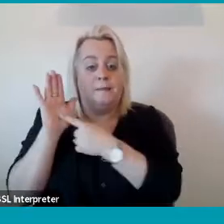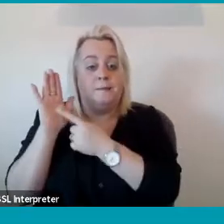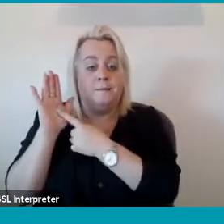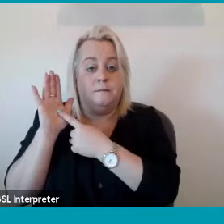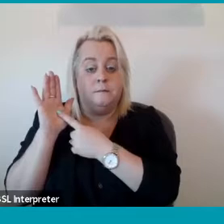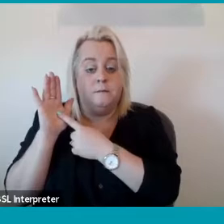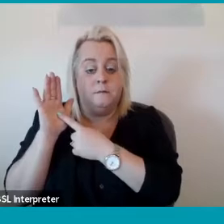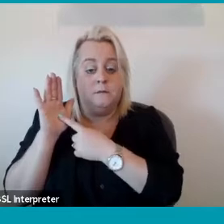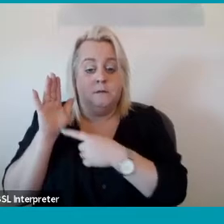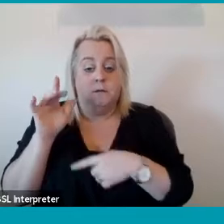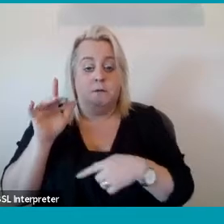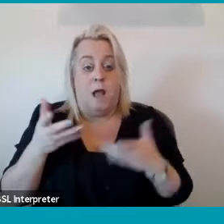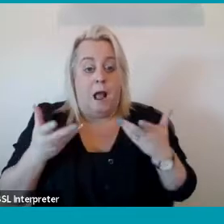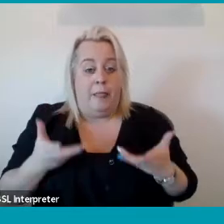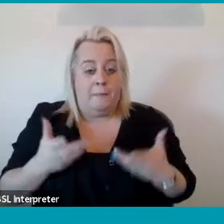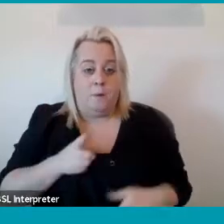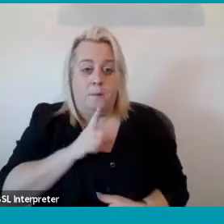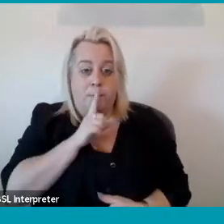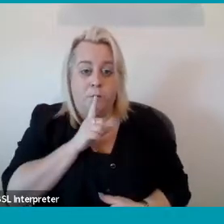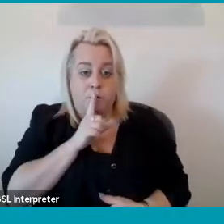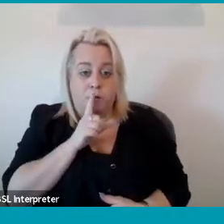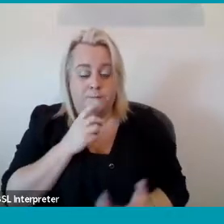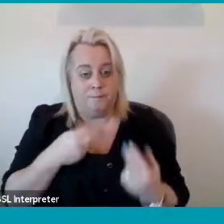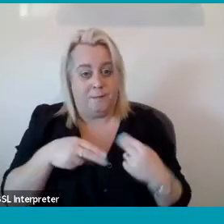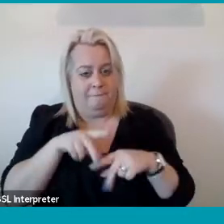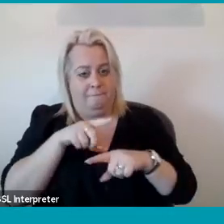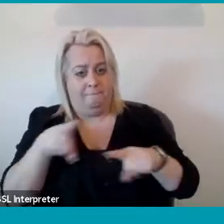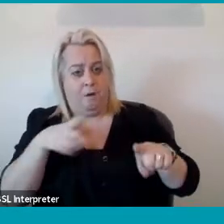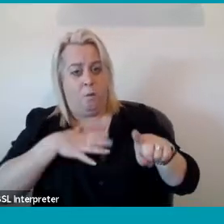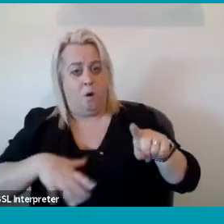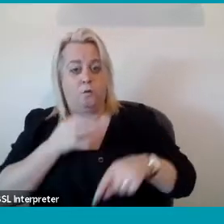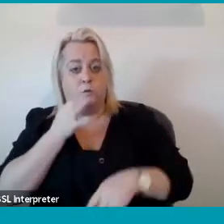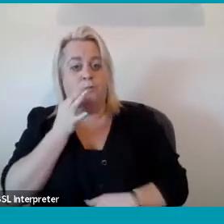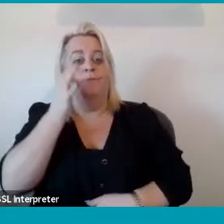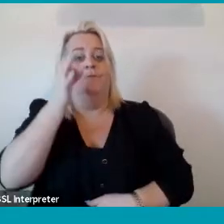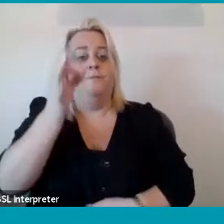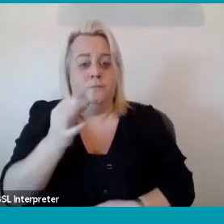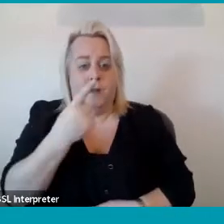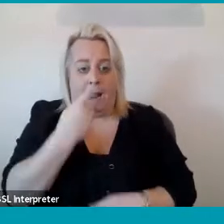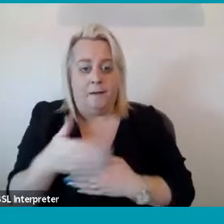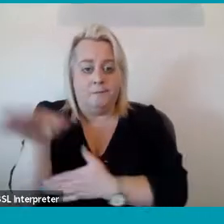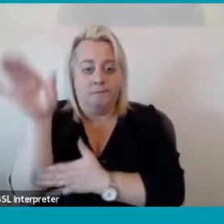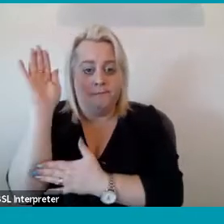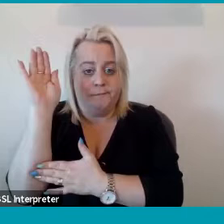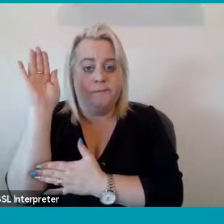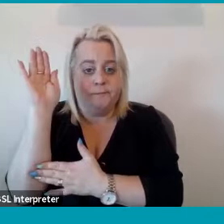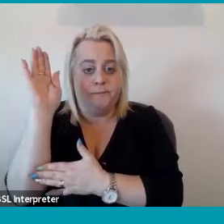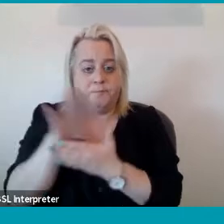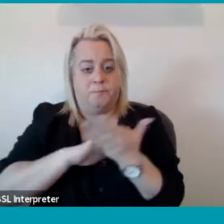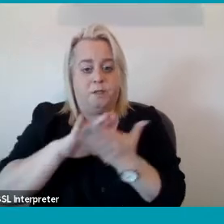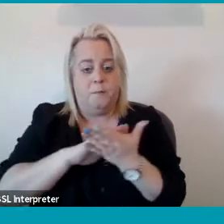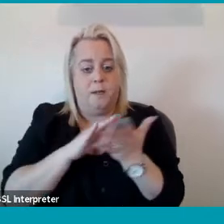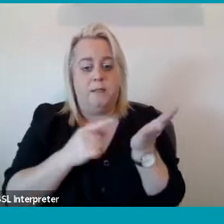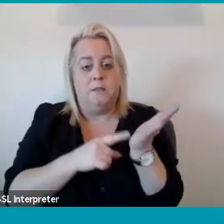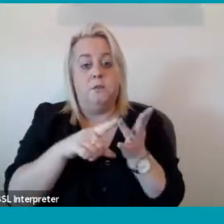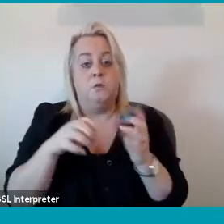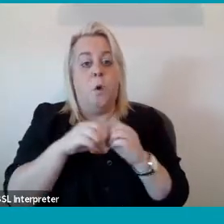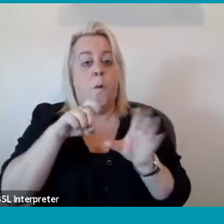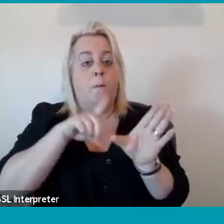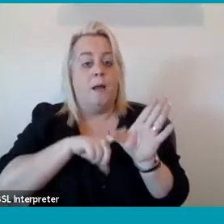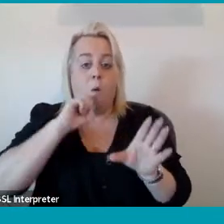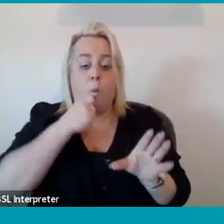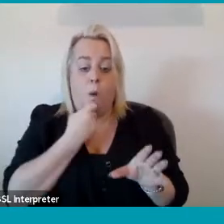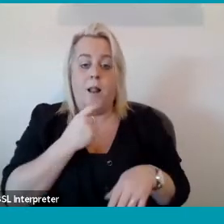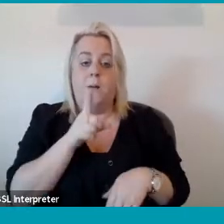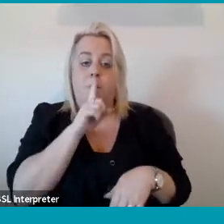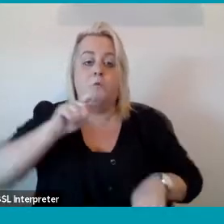you're muted, but Toby, who is supporting me on the tech today, will be able to unmute you so you can ask your